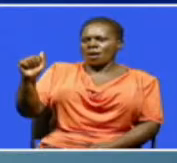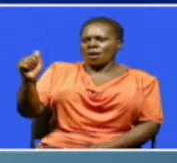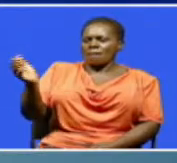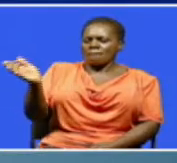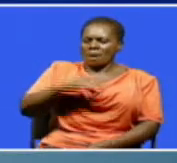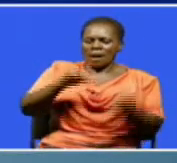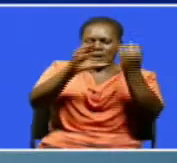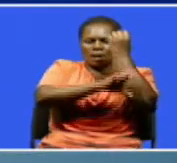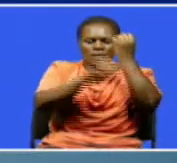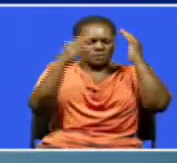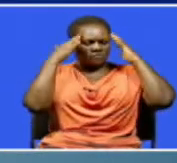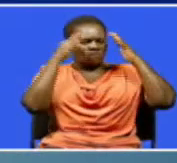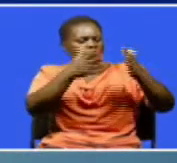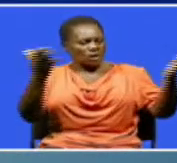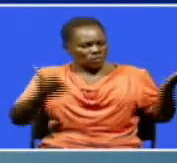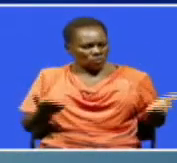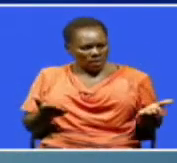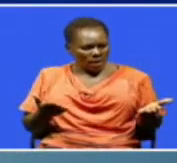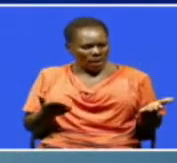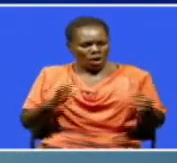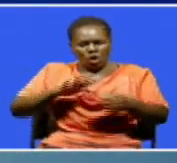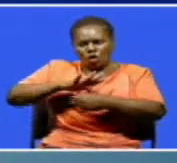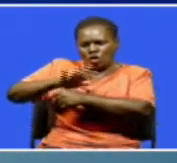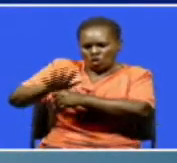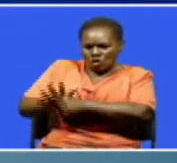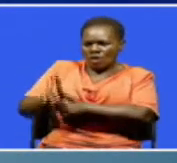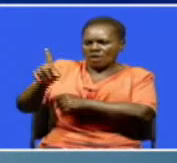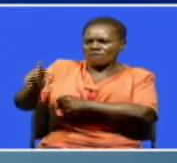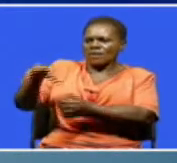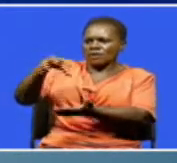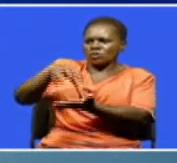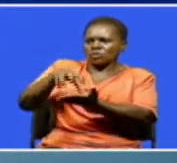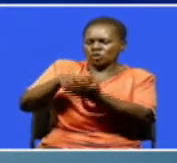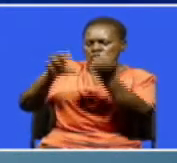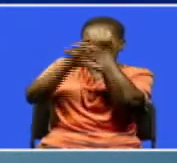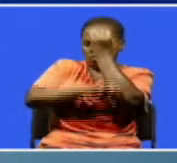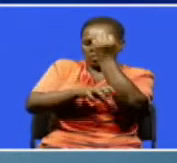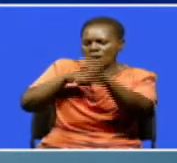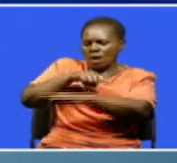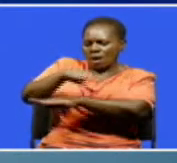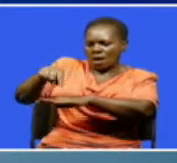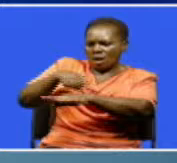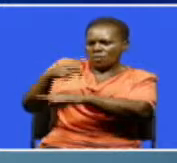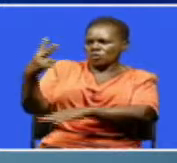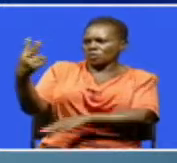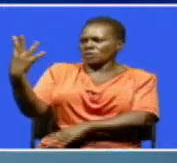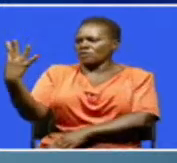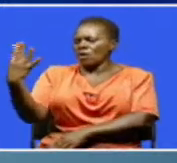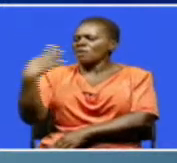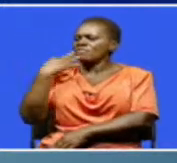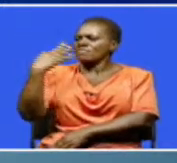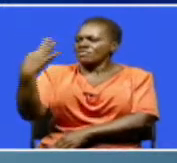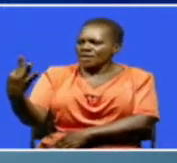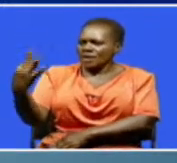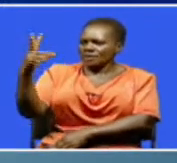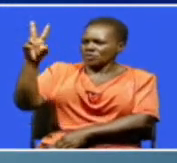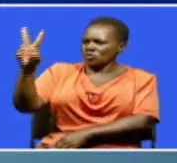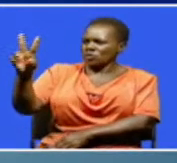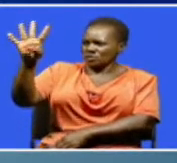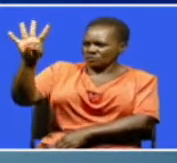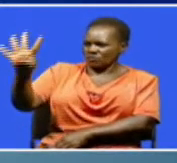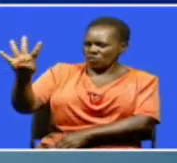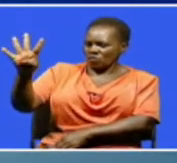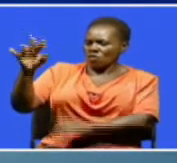the country and focus our attention on COVID-19 situation in the country. In the last 24 hours, 324